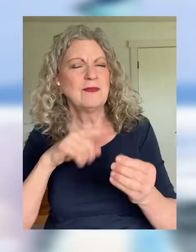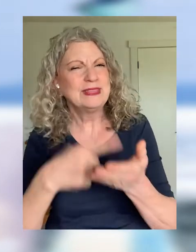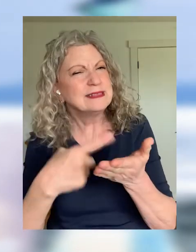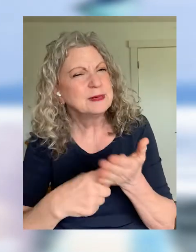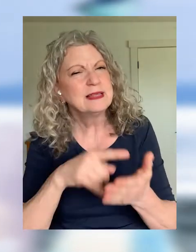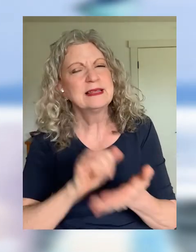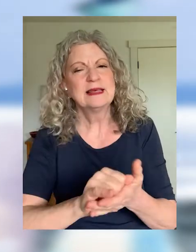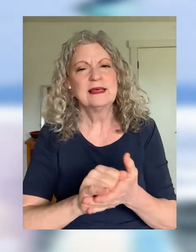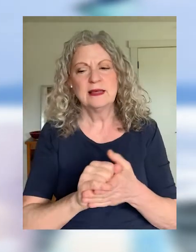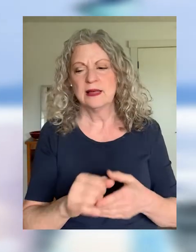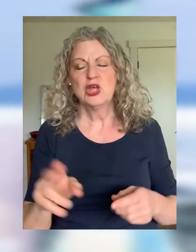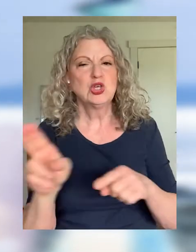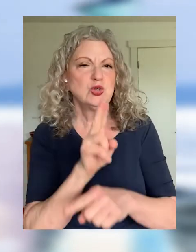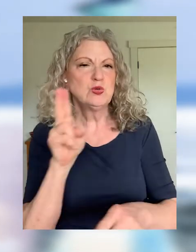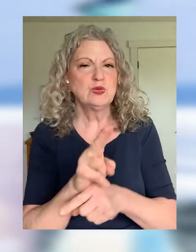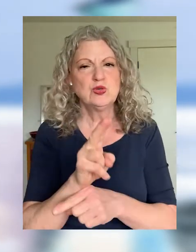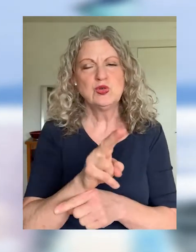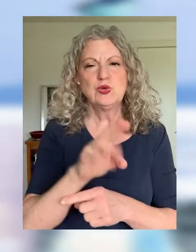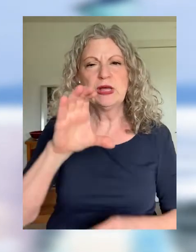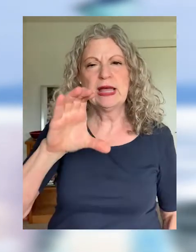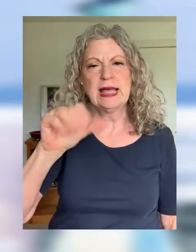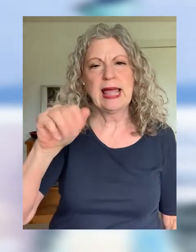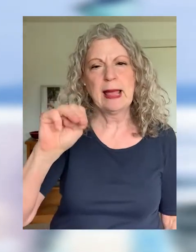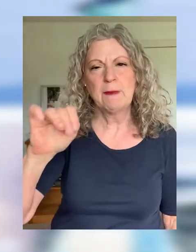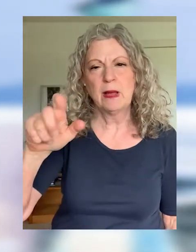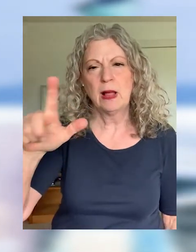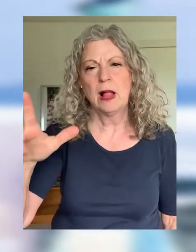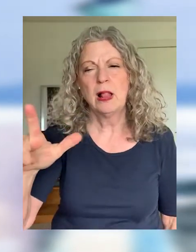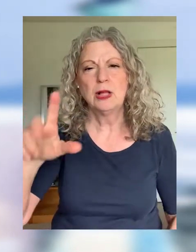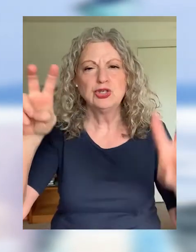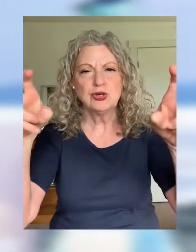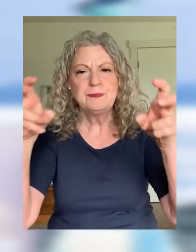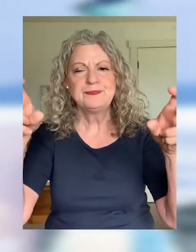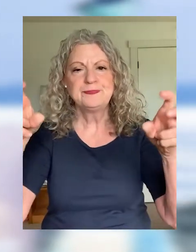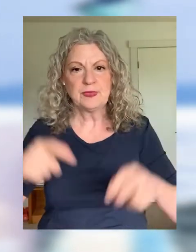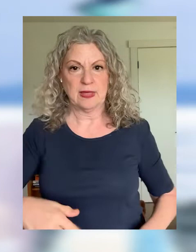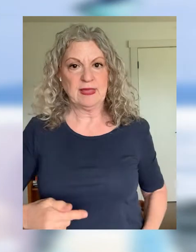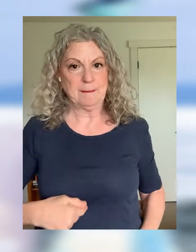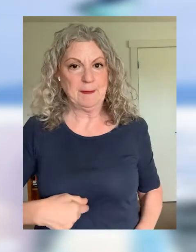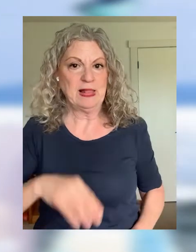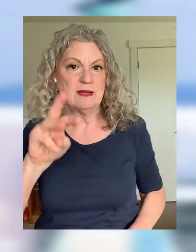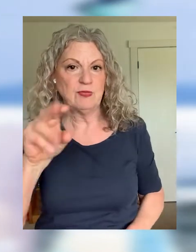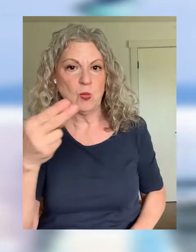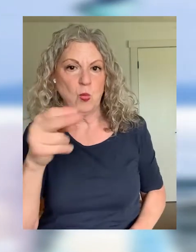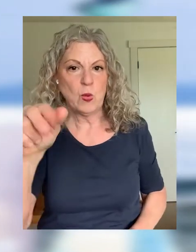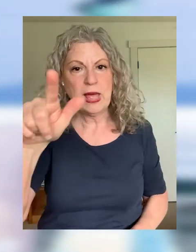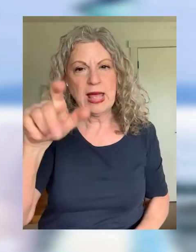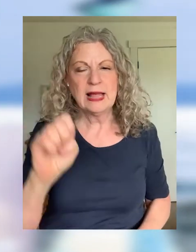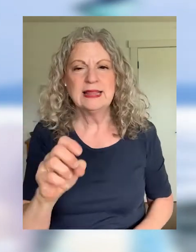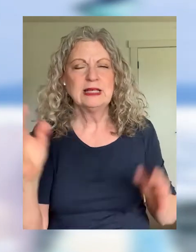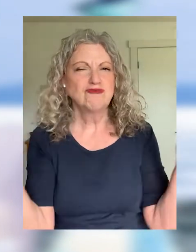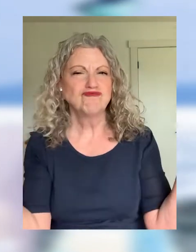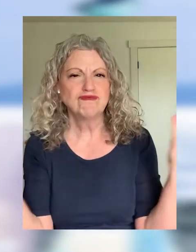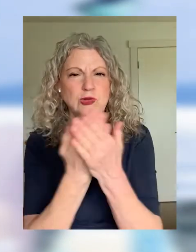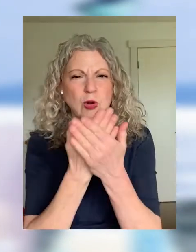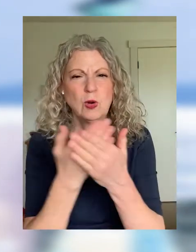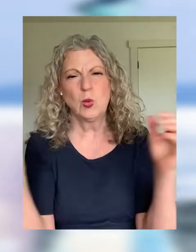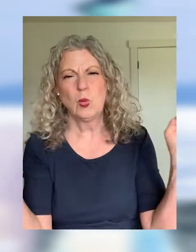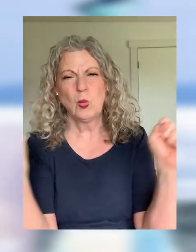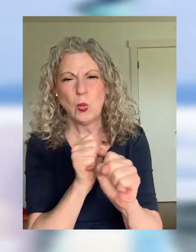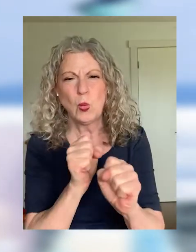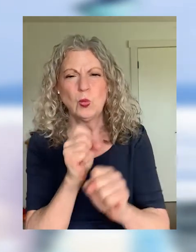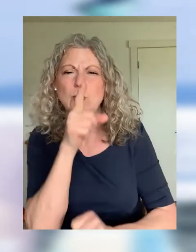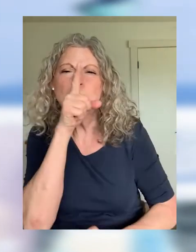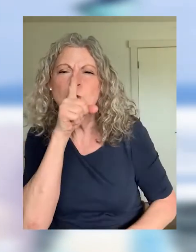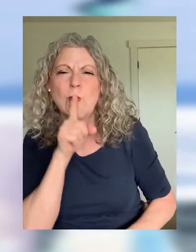journey using Joseph Campbell's term, the belly of the whale. There in that dark, cold, lonely gut at the